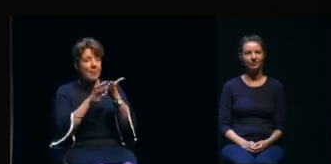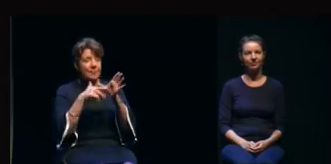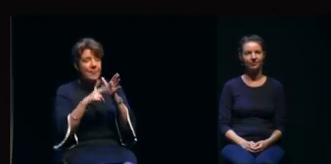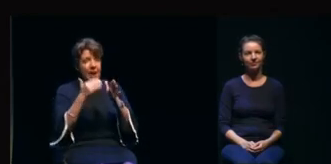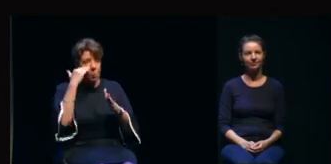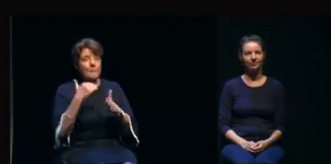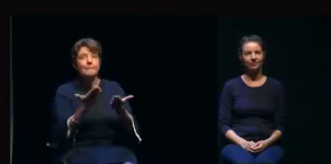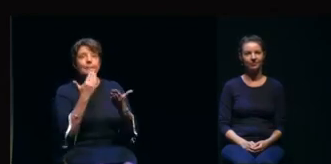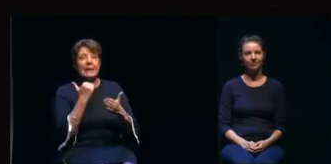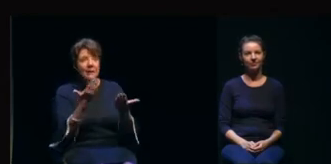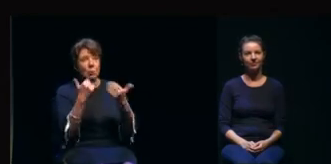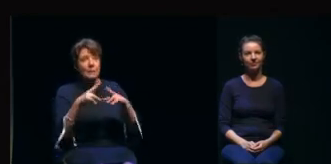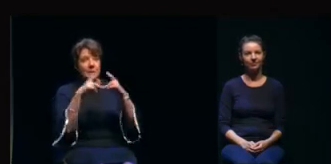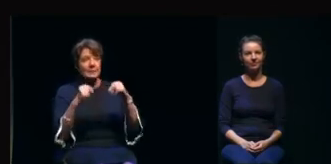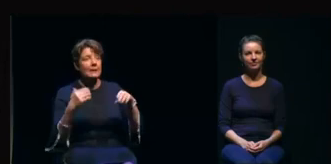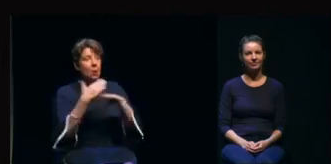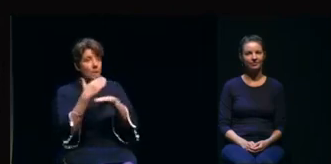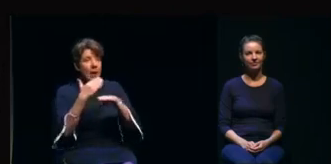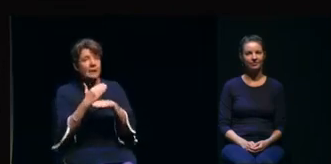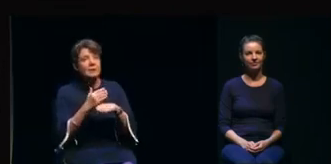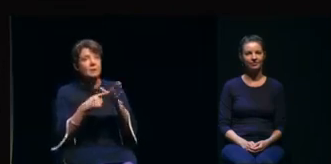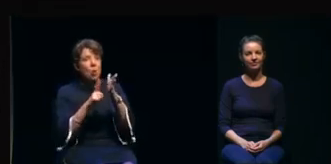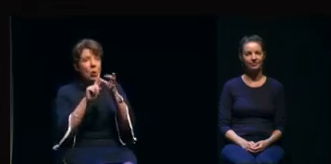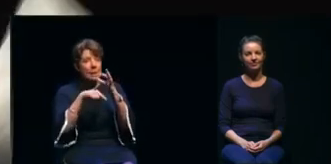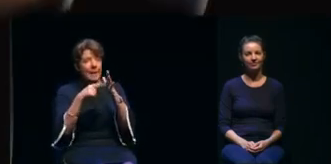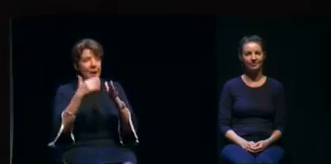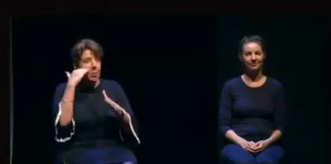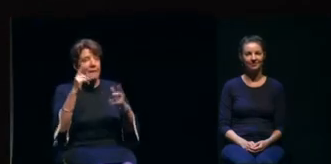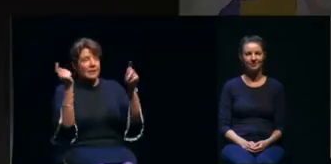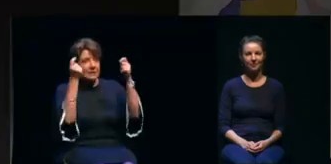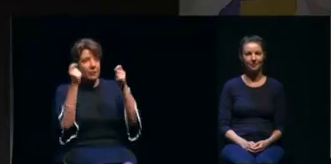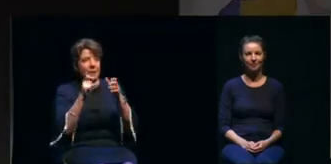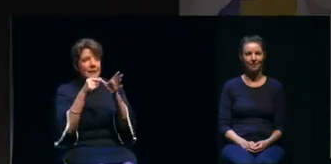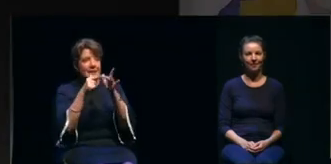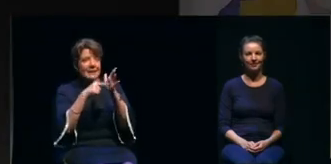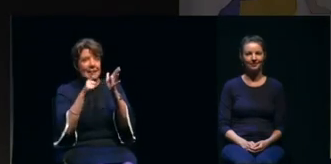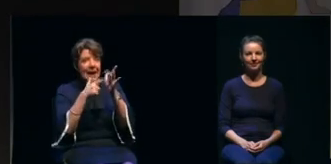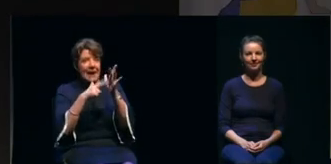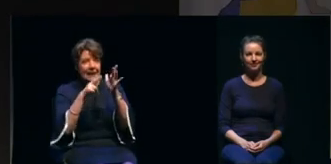the Sydney Opera House's All About Women Festival, Caitlin Moran!